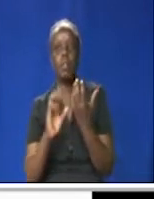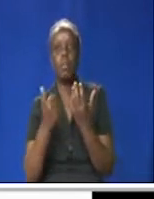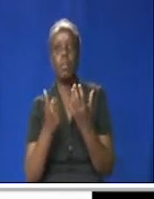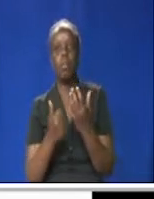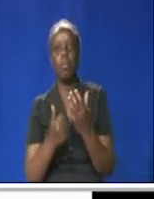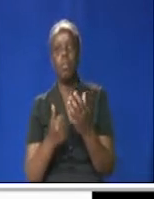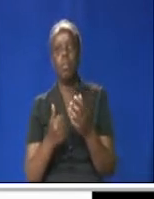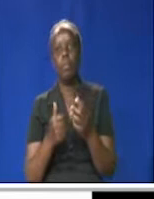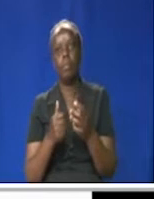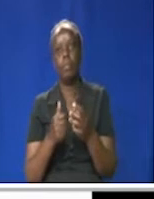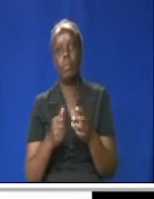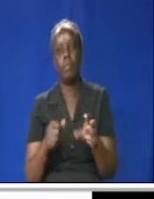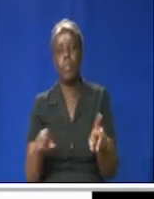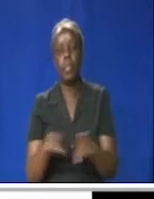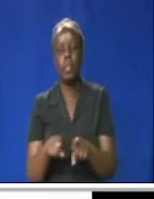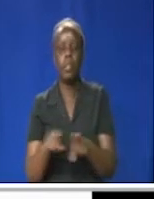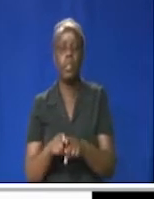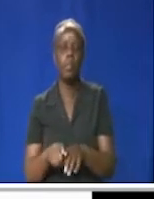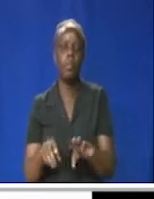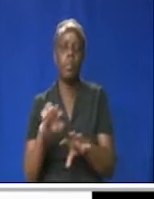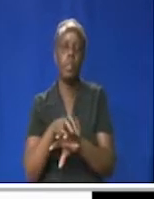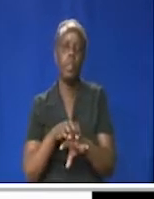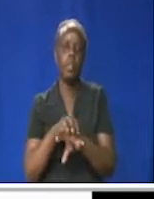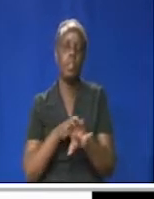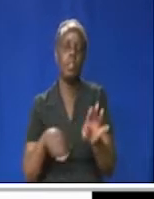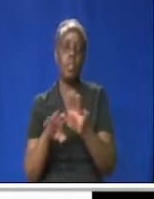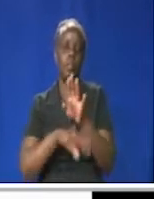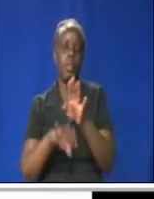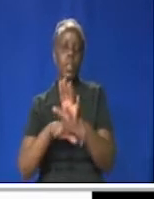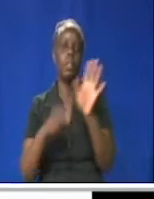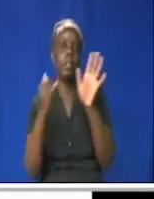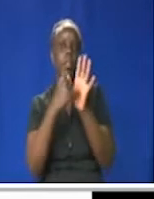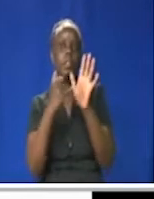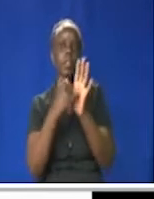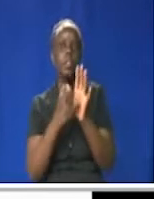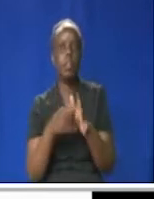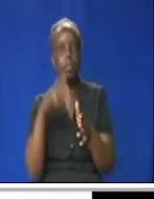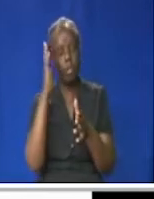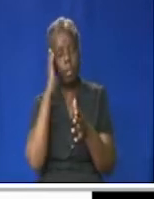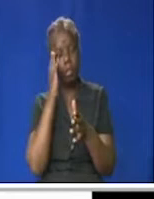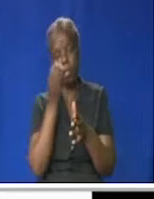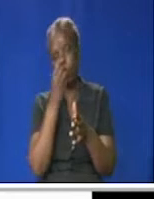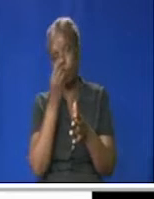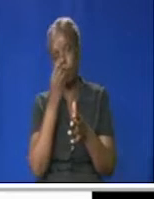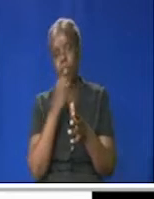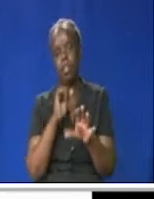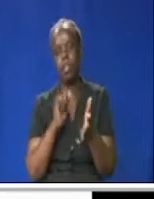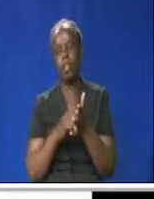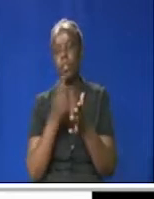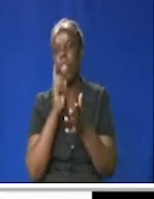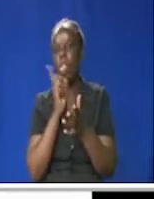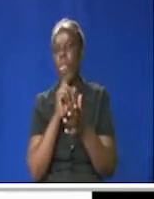as acid-base indicator. And we know the food that we eat have a sour